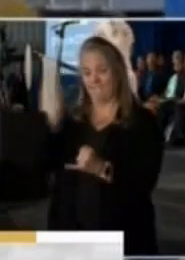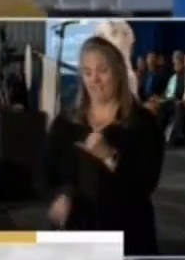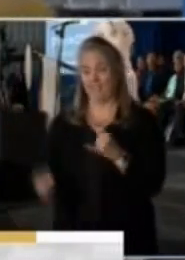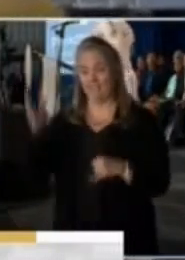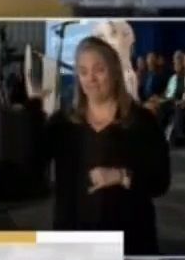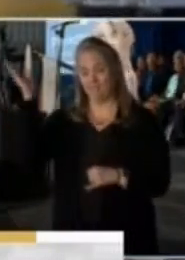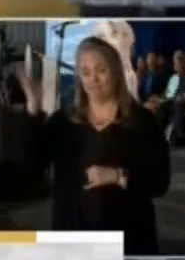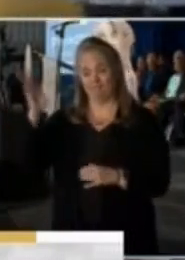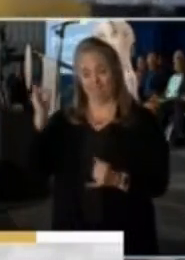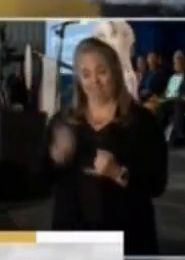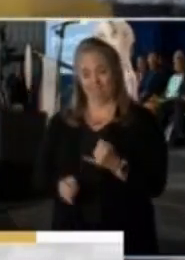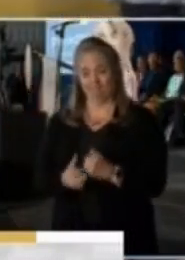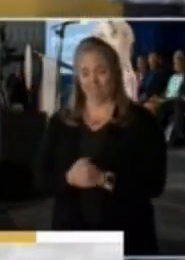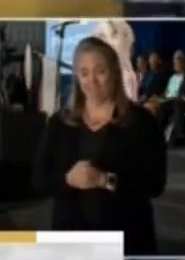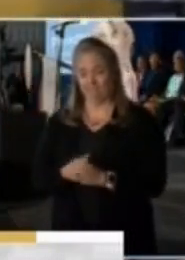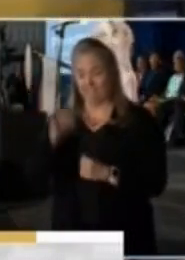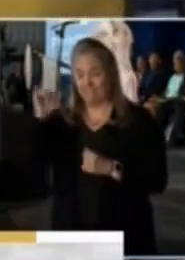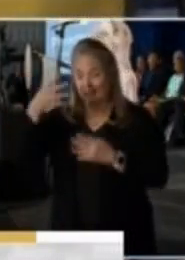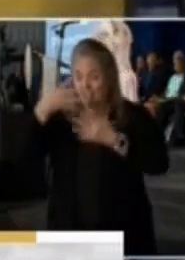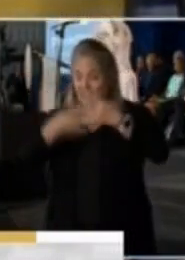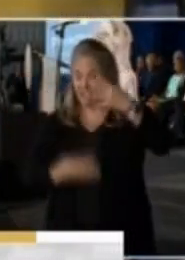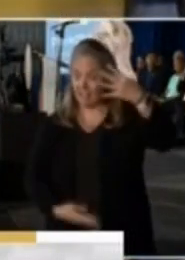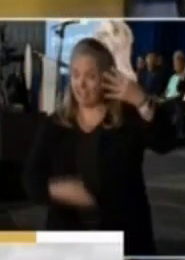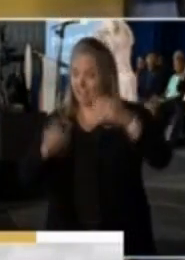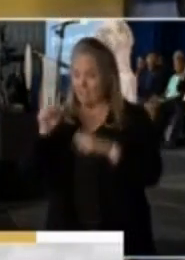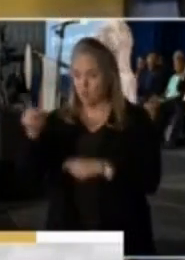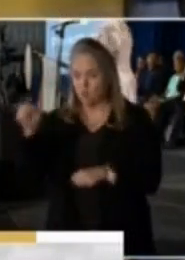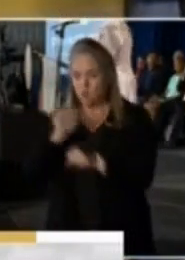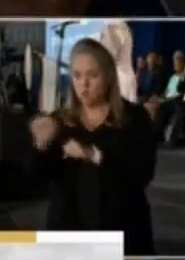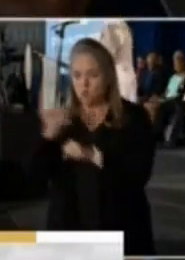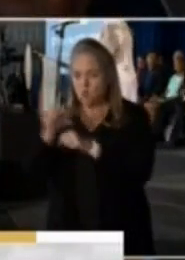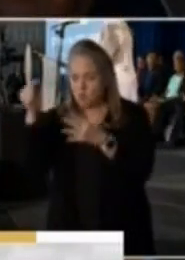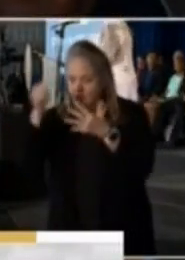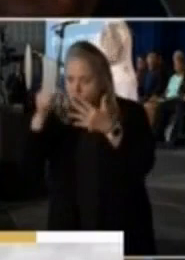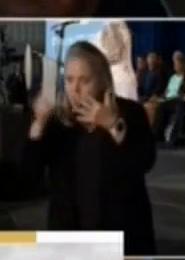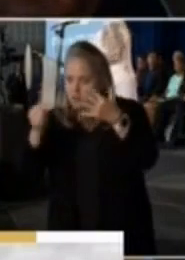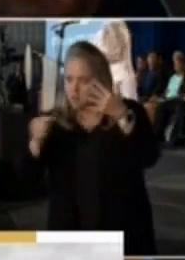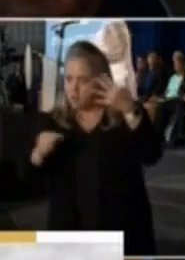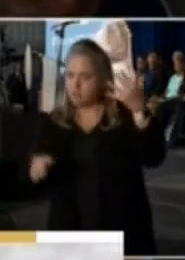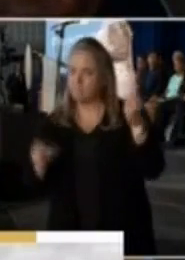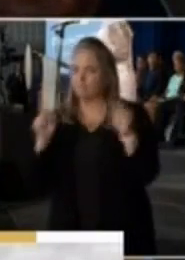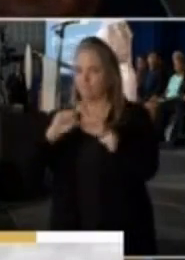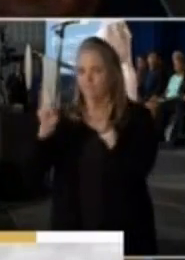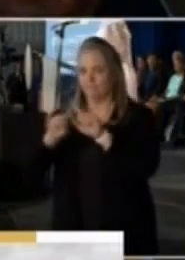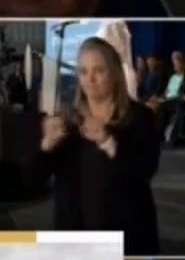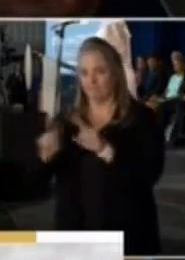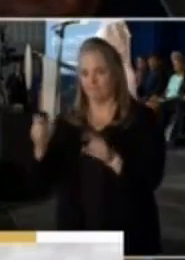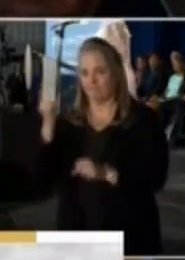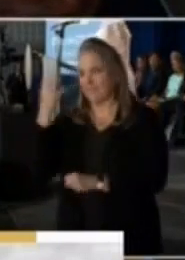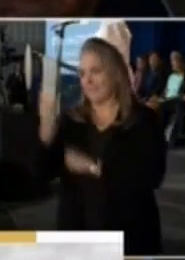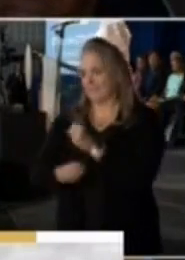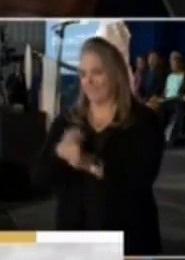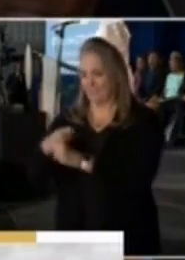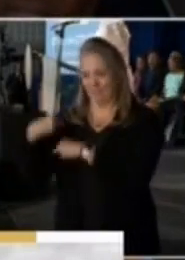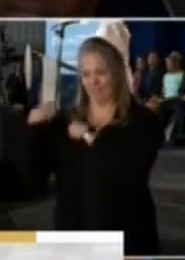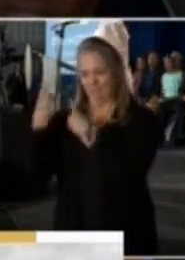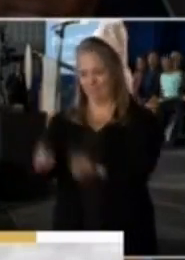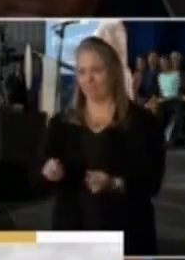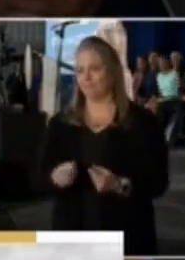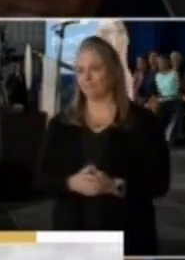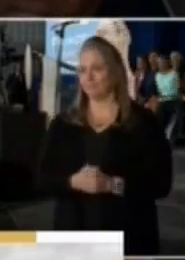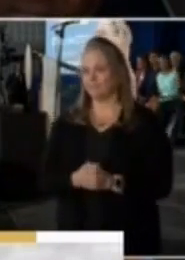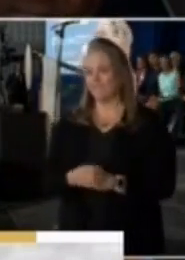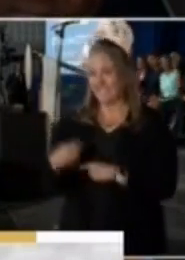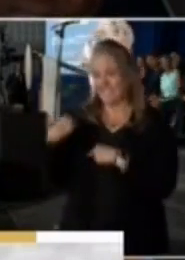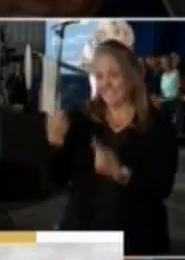been working on for years and decades through your service as the District 11 councilman way